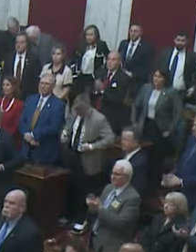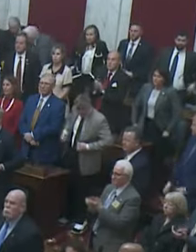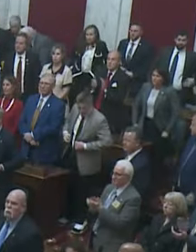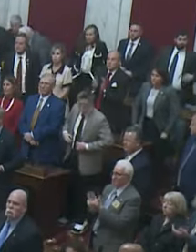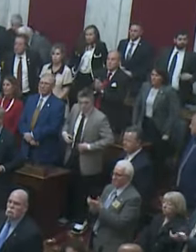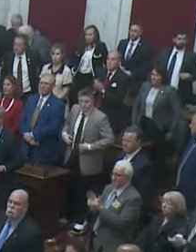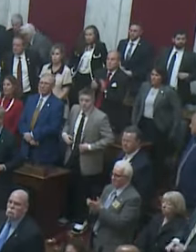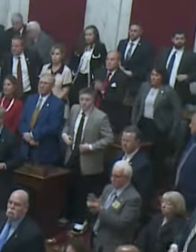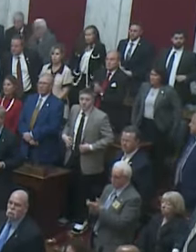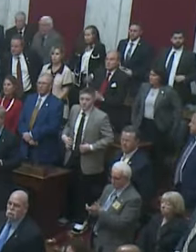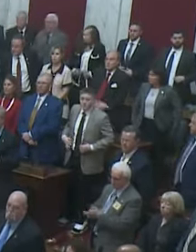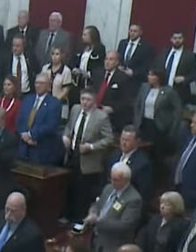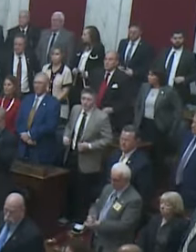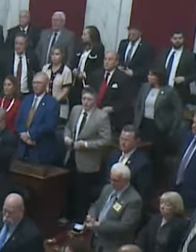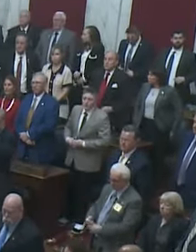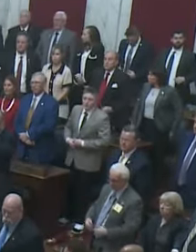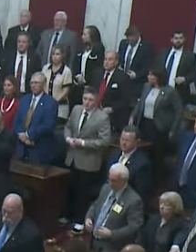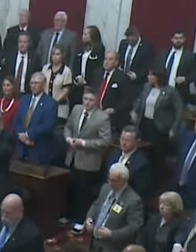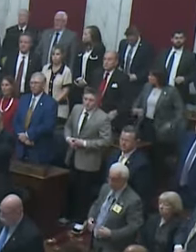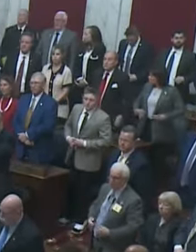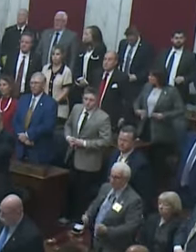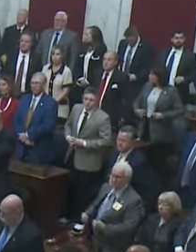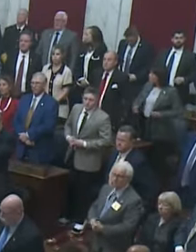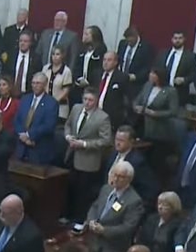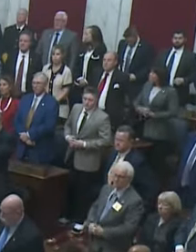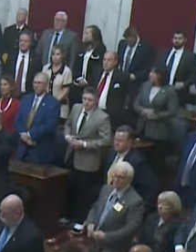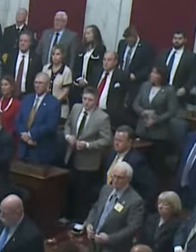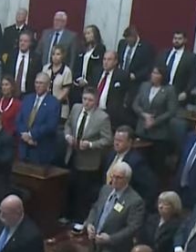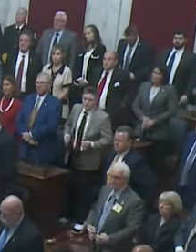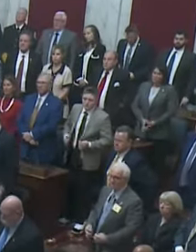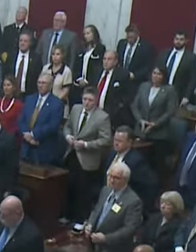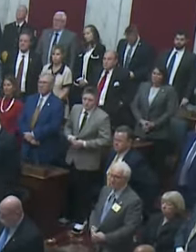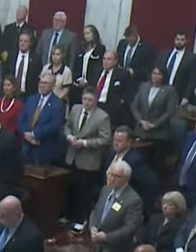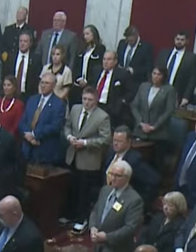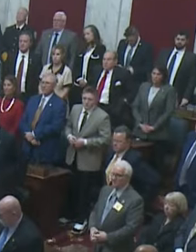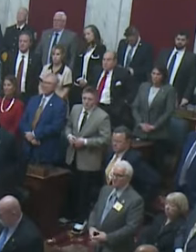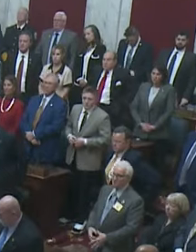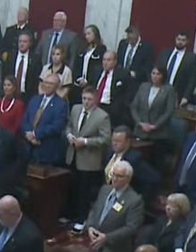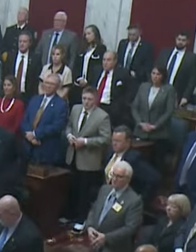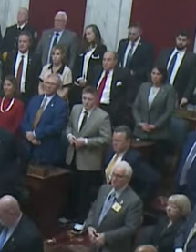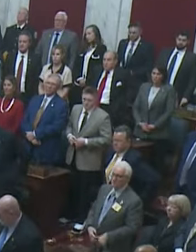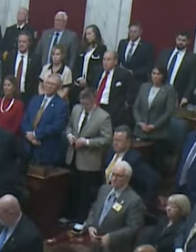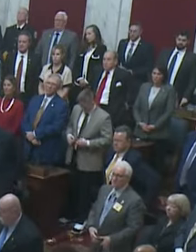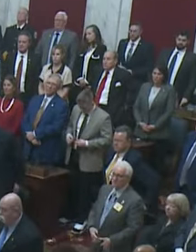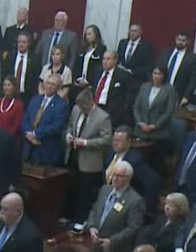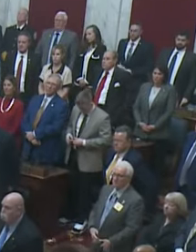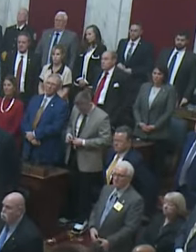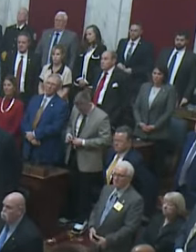tomorrow night, Thursday night at 6 p.m. Thanks for watching. Good night.